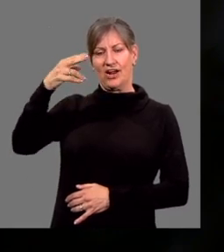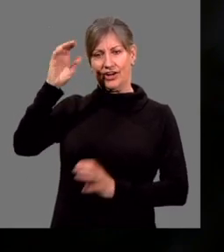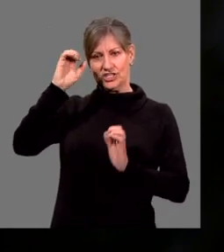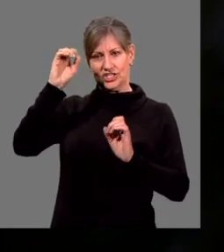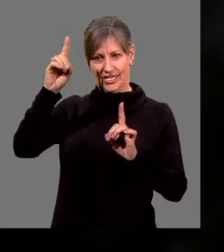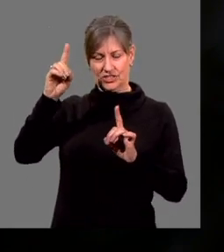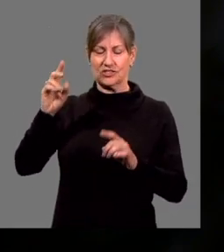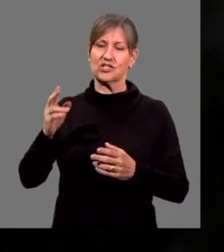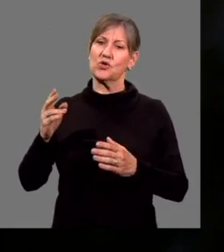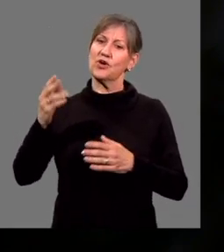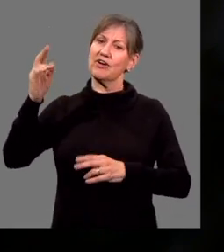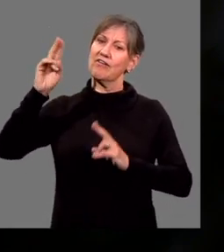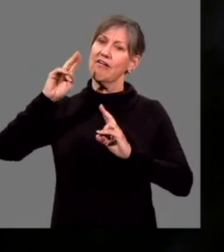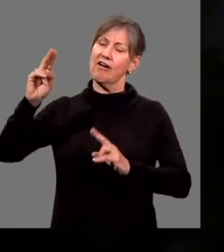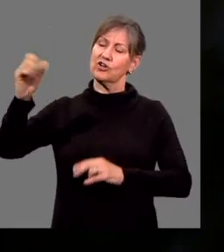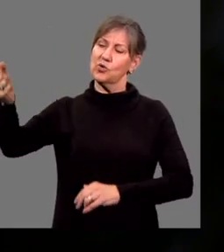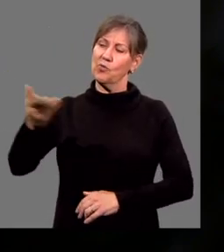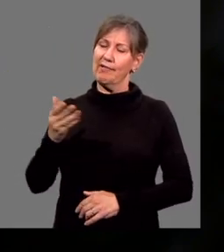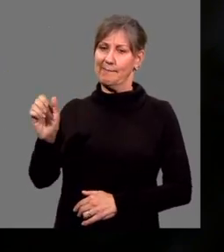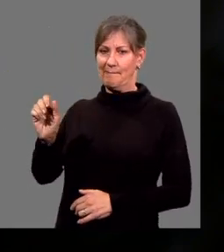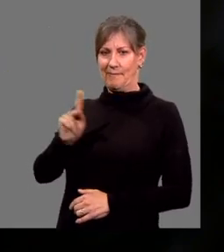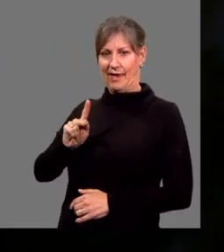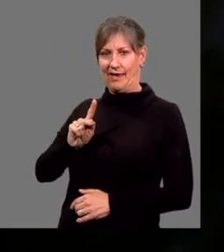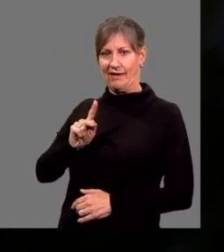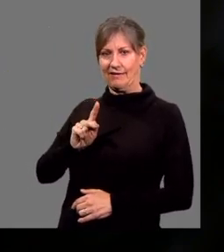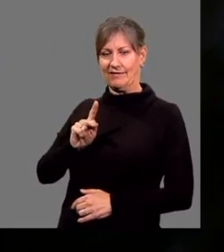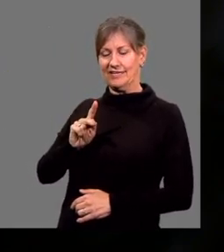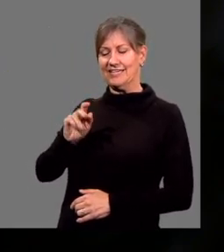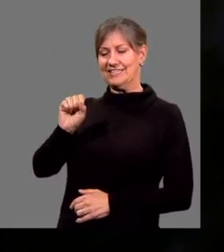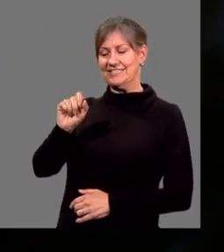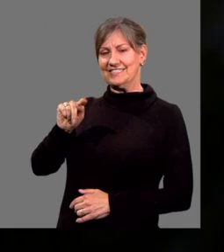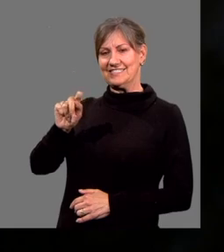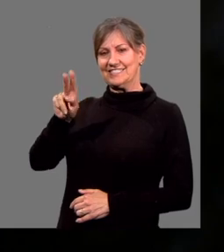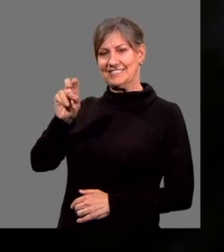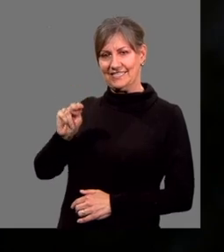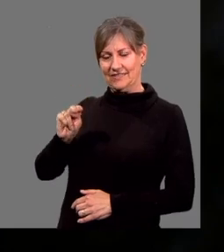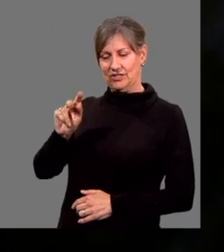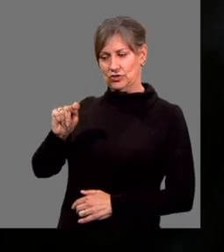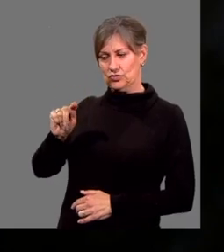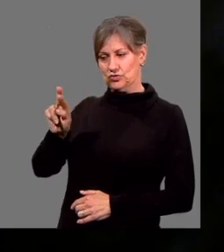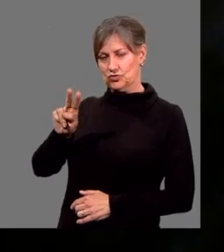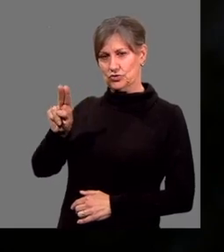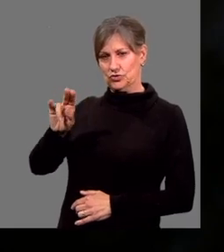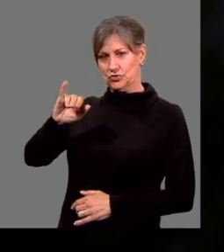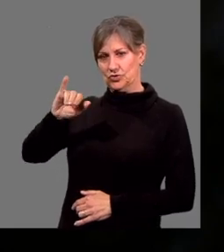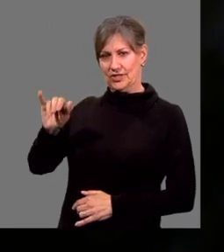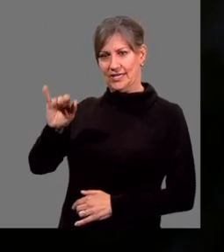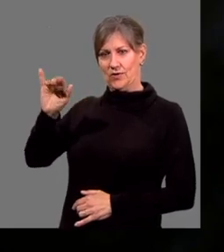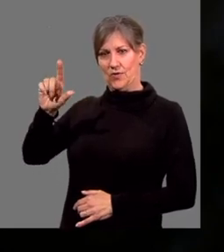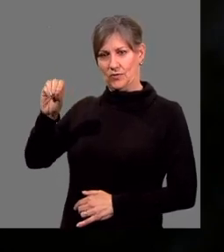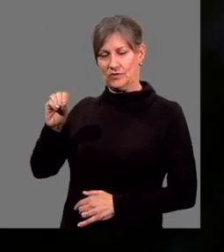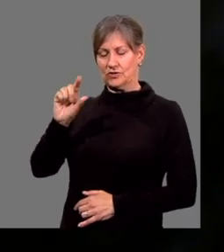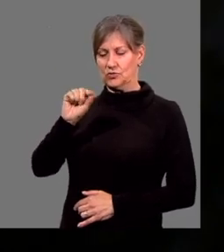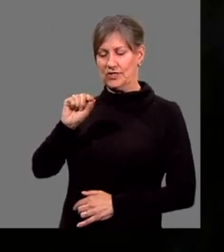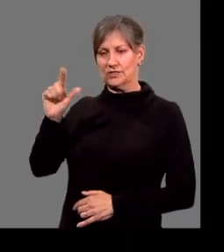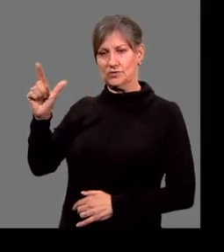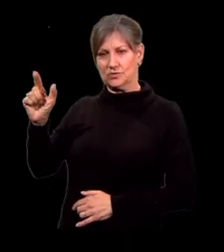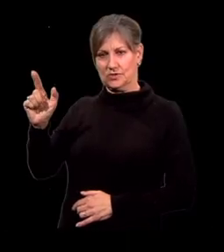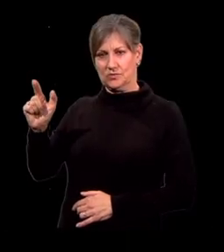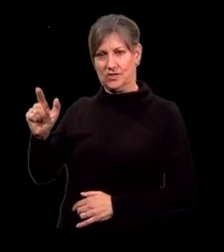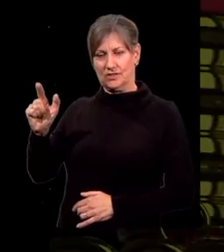Education. We're honored to welcome back PCC alumnus Stephen Trujillo as our 2021 commencement